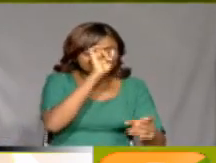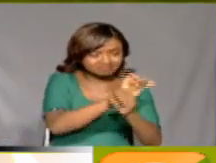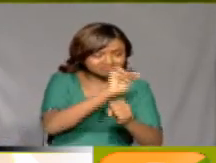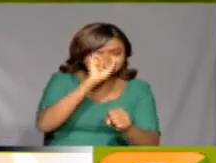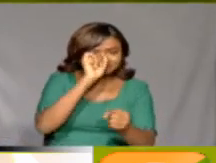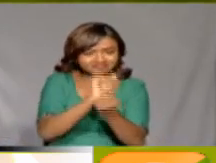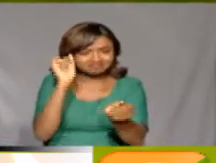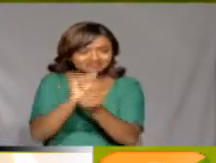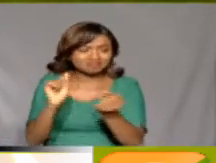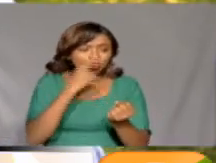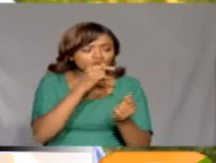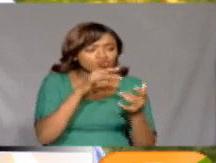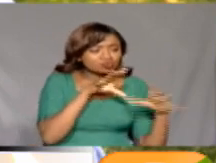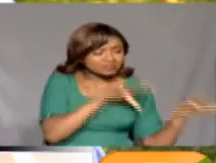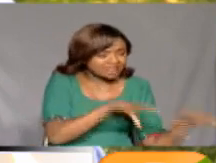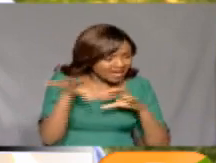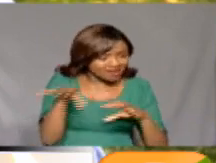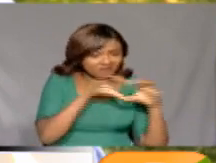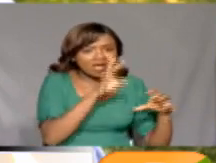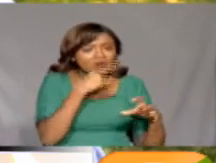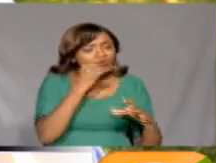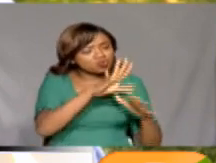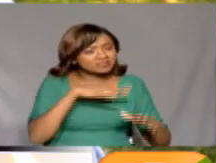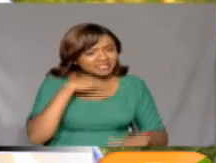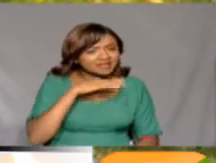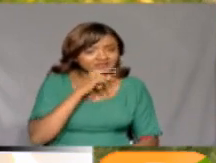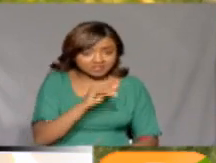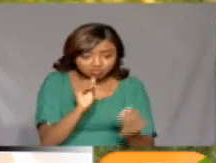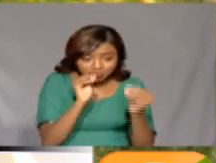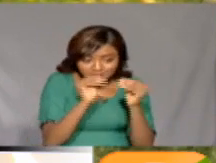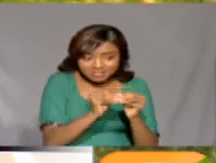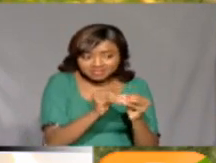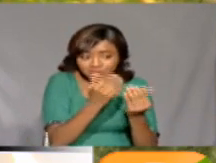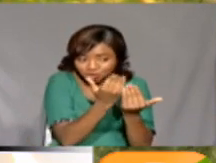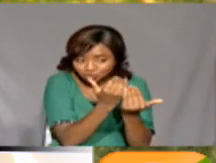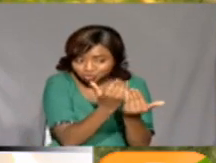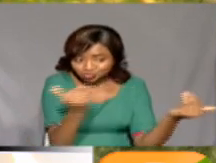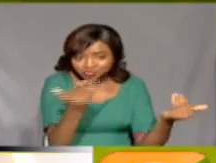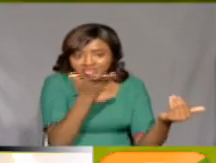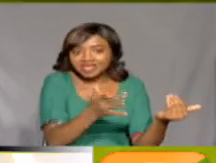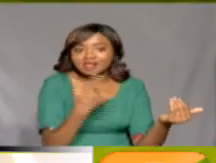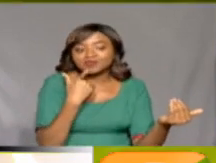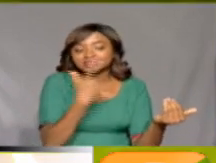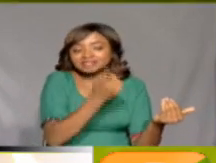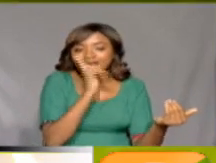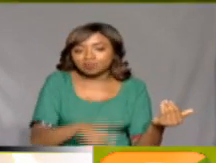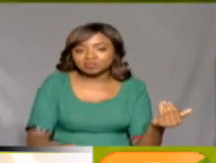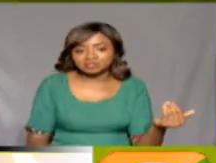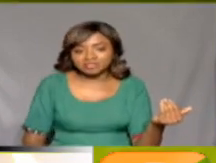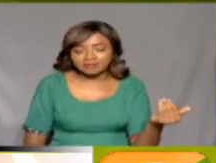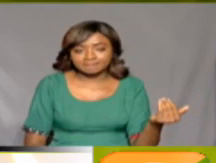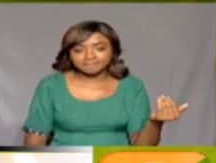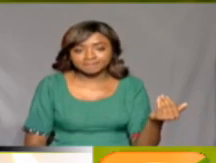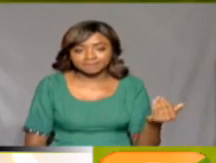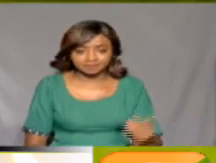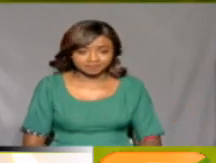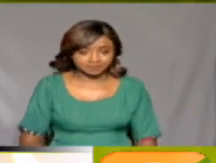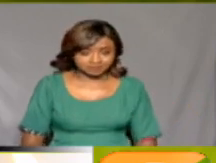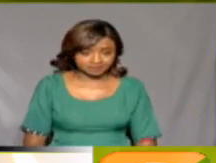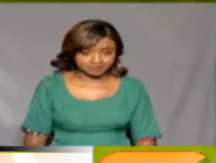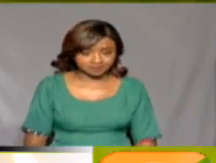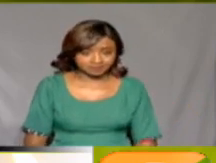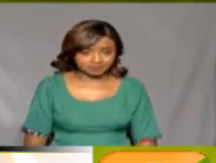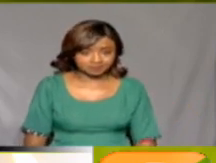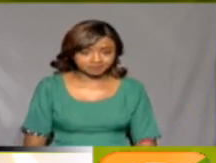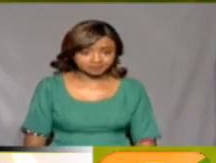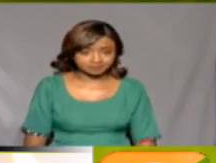lost property, who possibly lost lives, what would you tell them as someone who walked, was a member of KANU, and who can say he had some insights into Moi the man? What